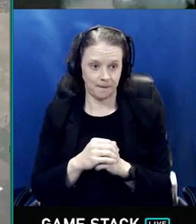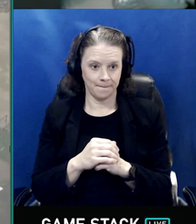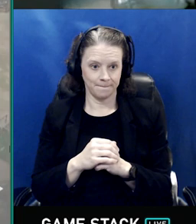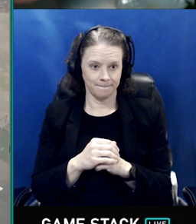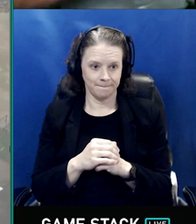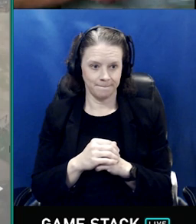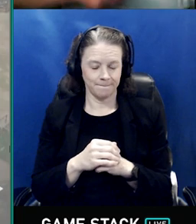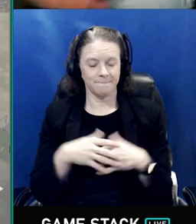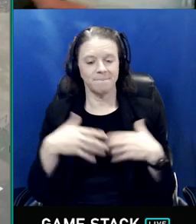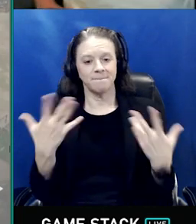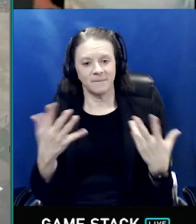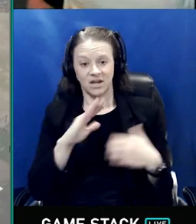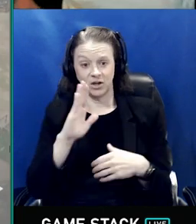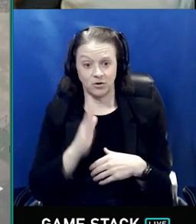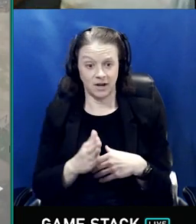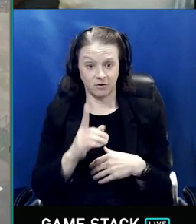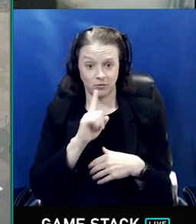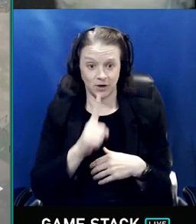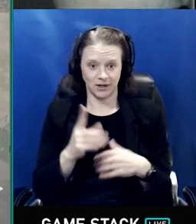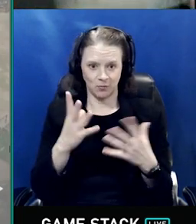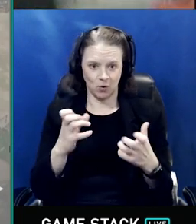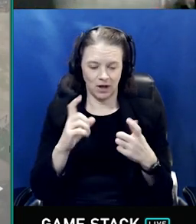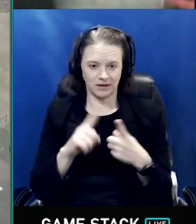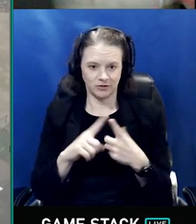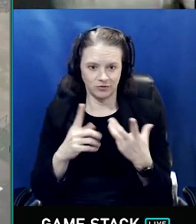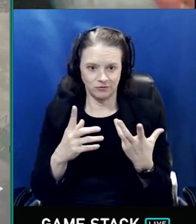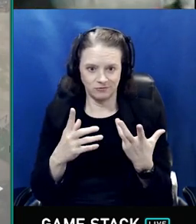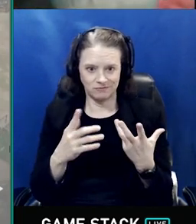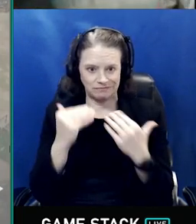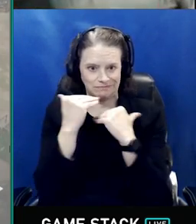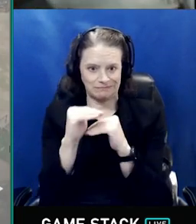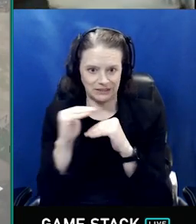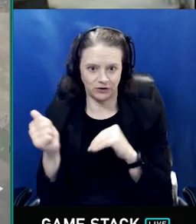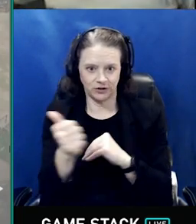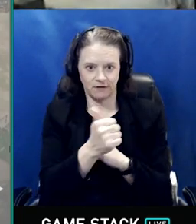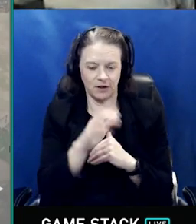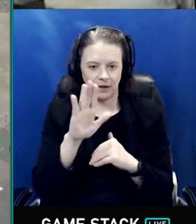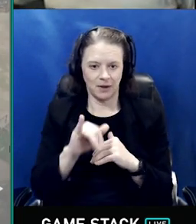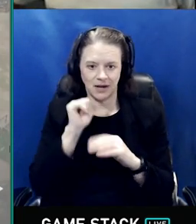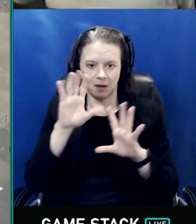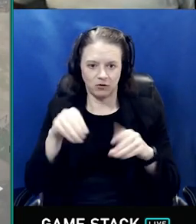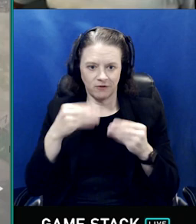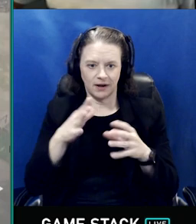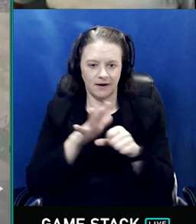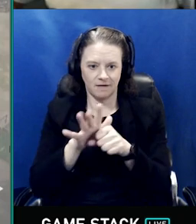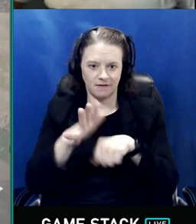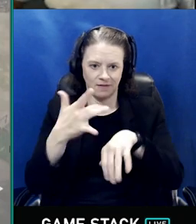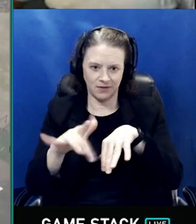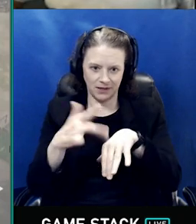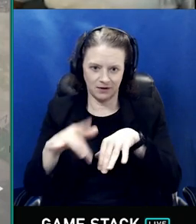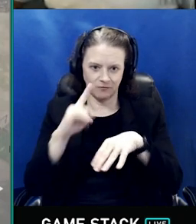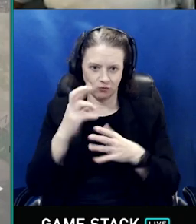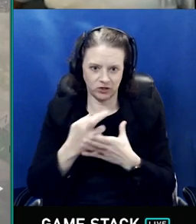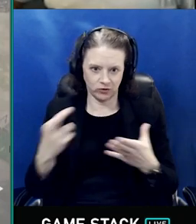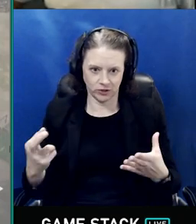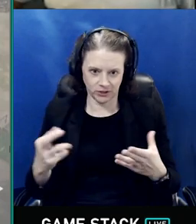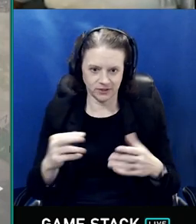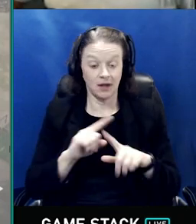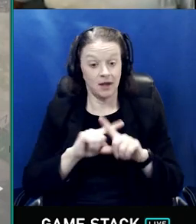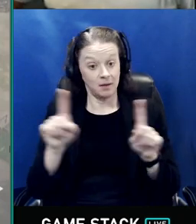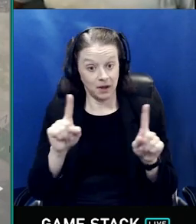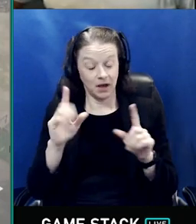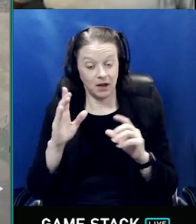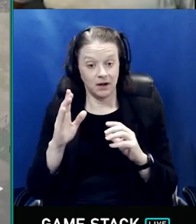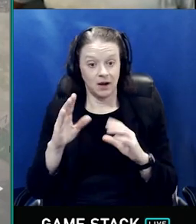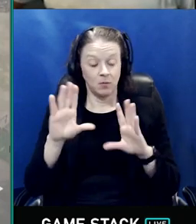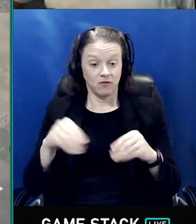Now, you never really want to cut yourself short by under-provisioning resources, but of course, over-provisioning can be